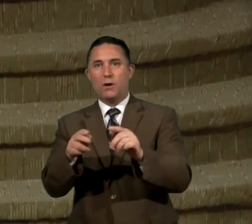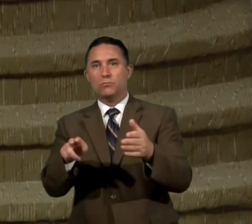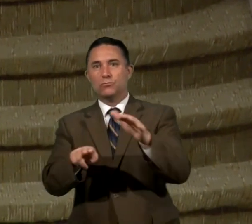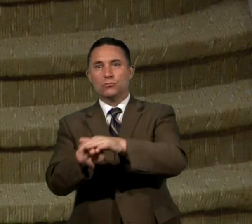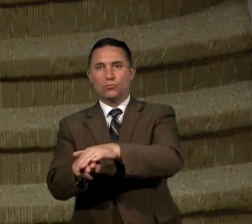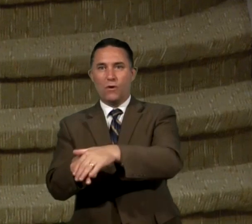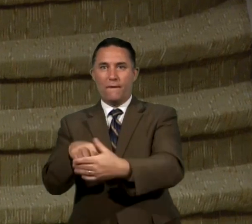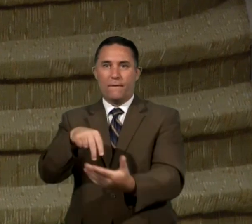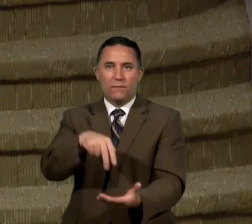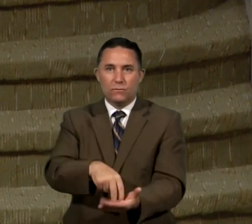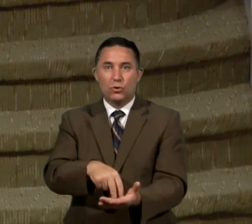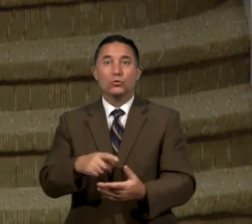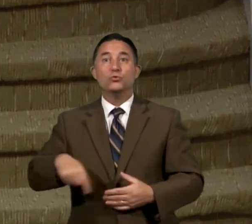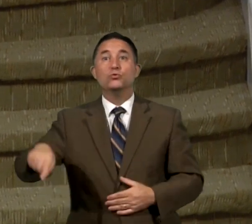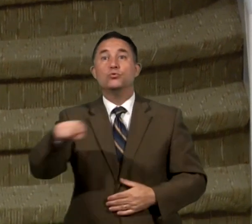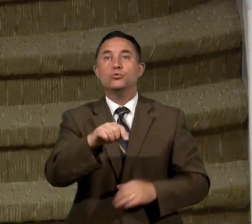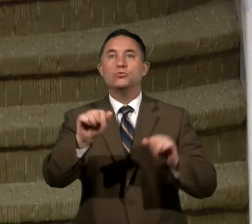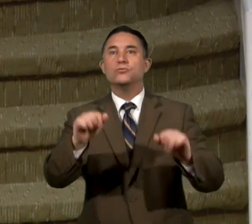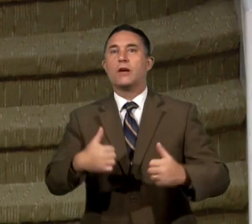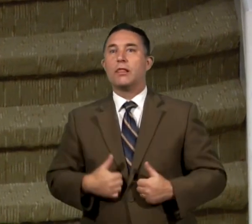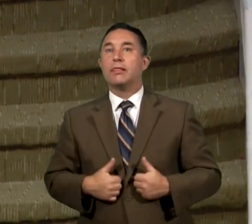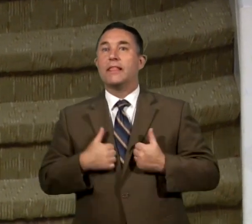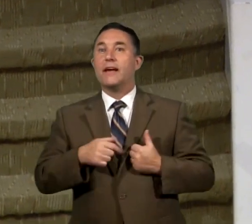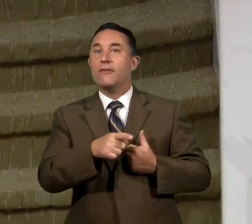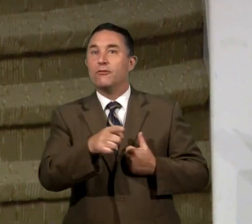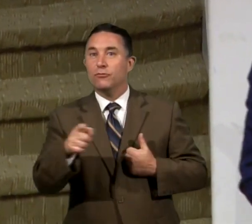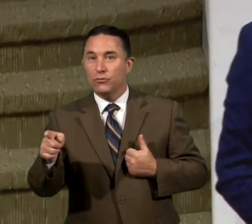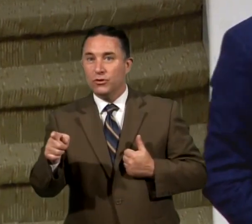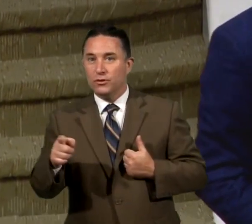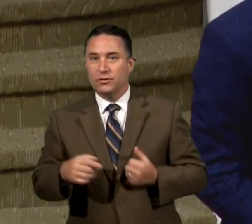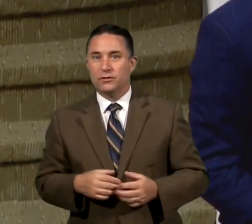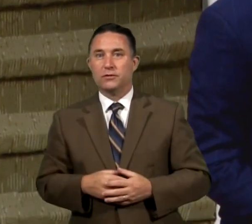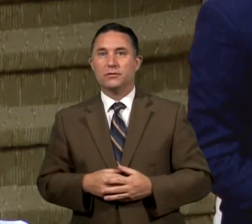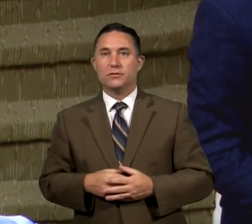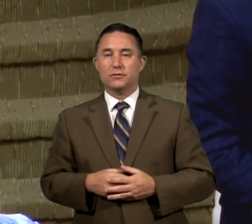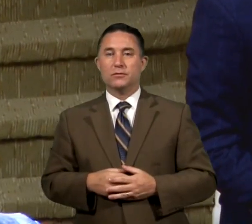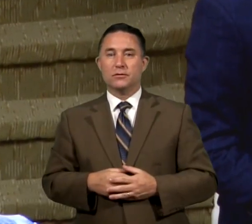grave so that you might live.